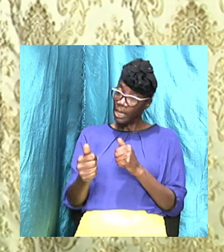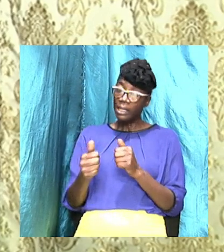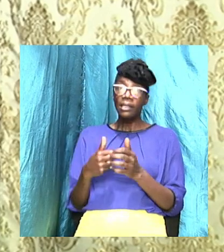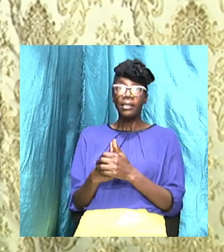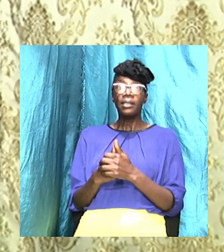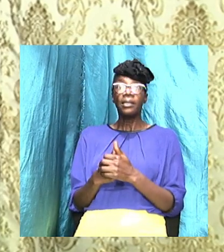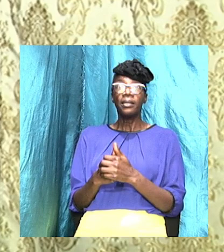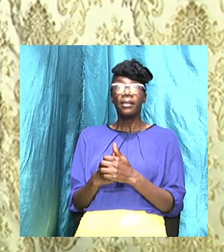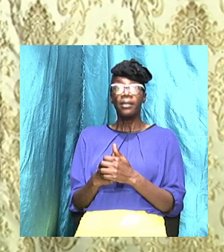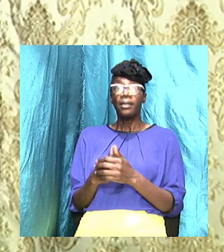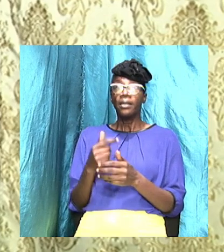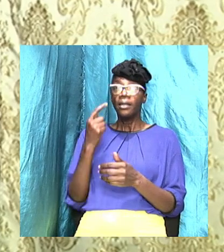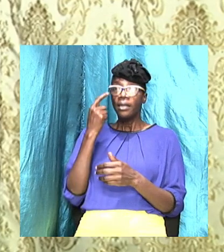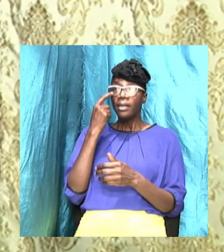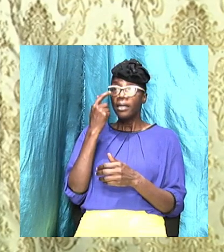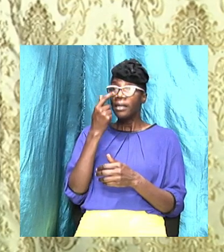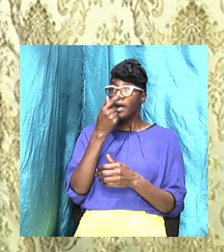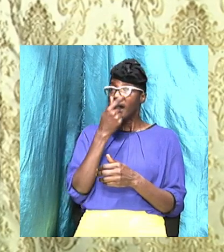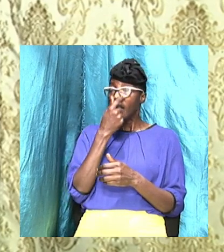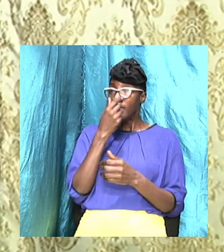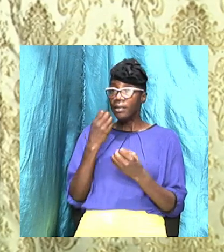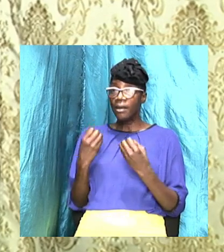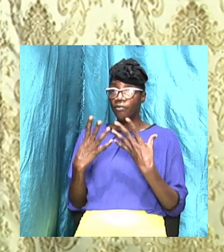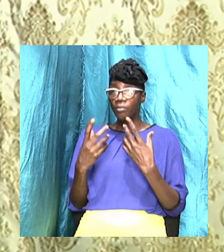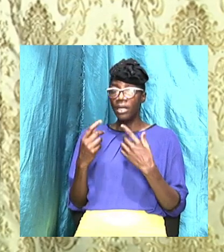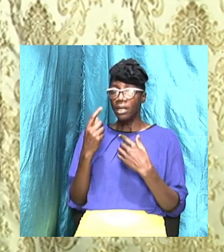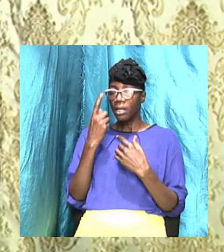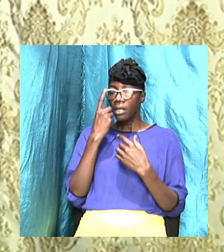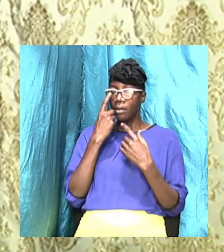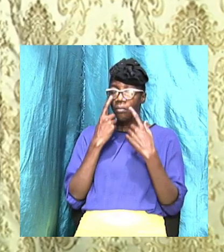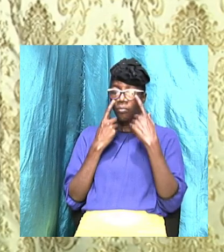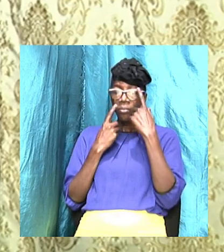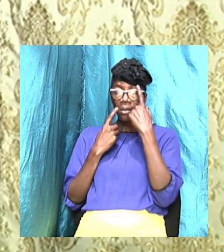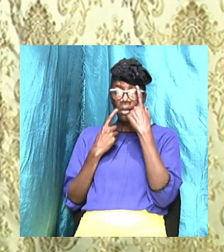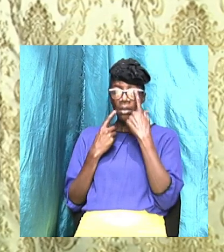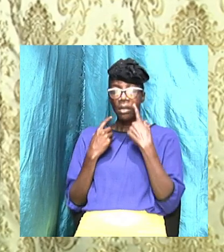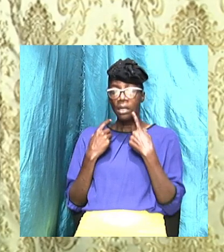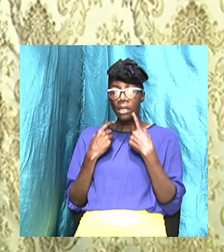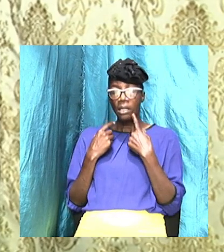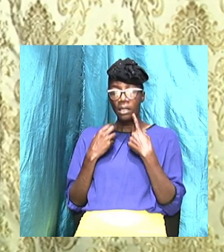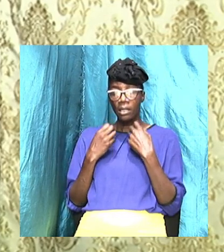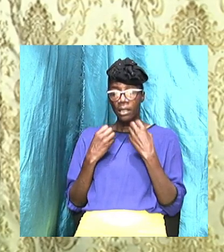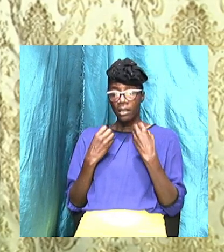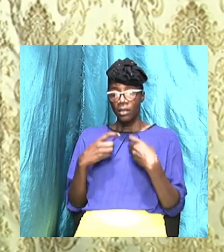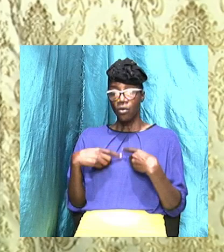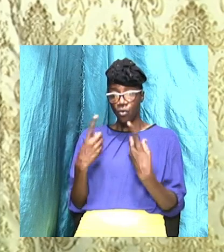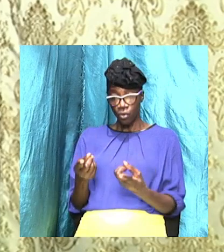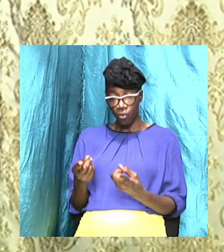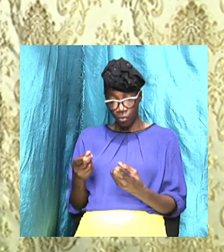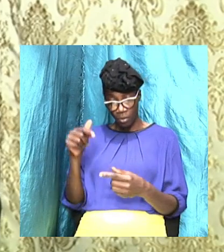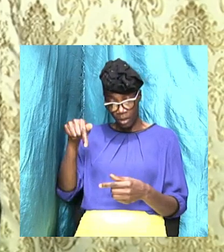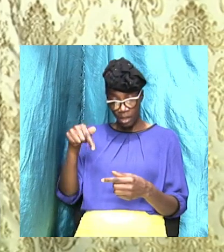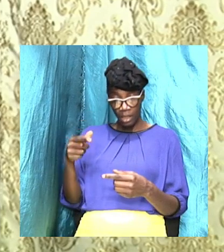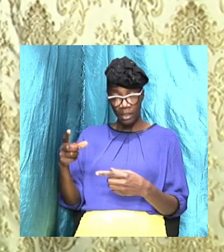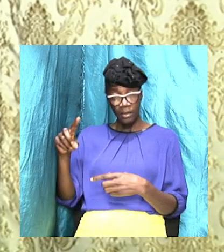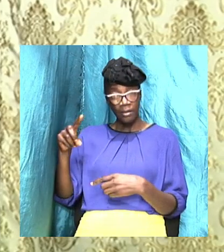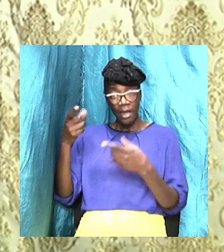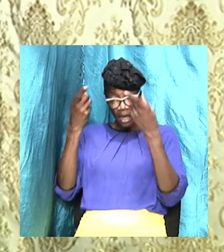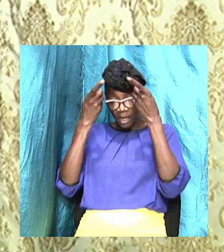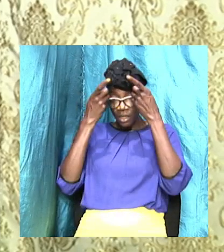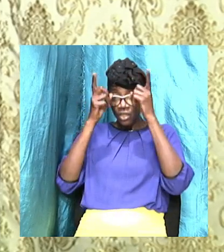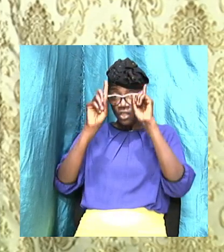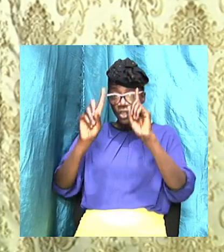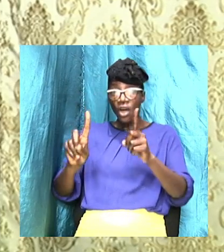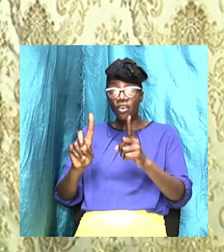And the eyes of many are blinded. And I'm here as we go through this doctrine. Amen. I want us